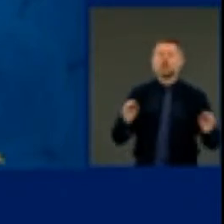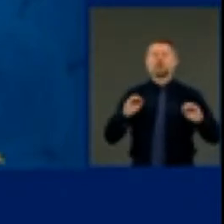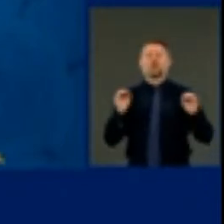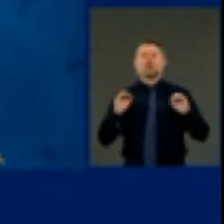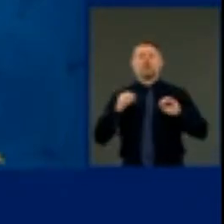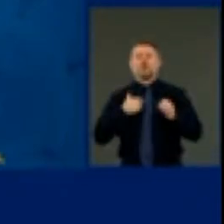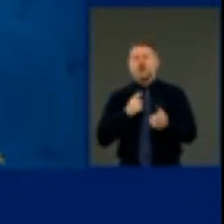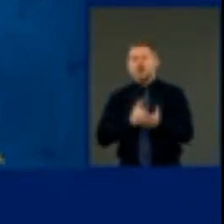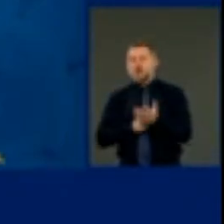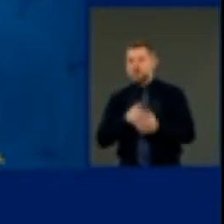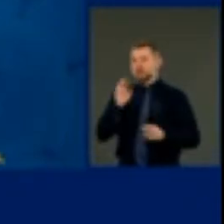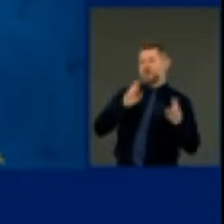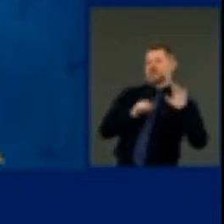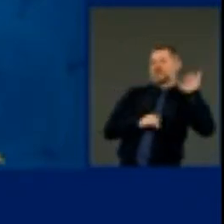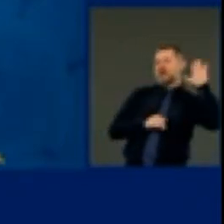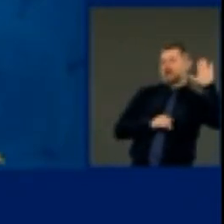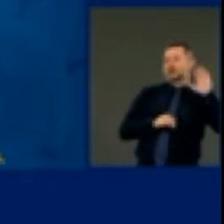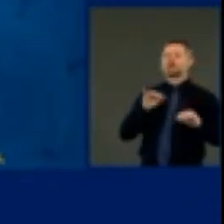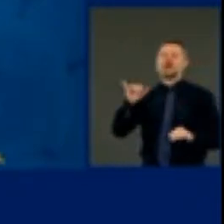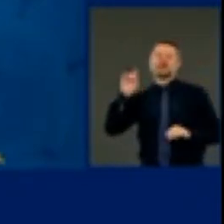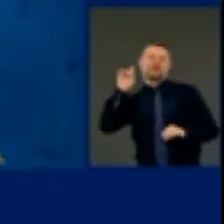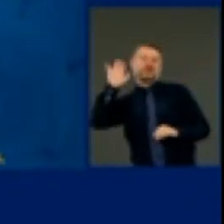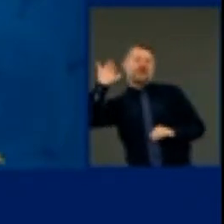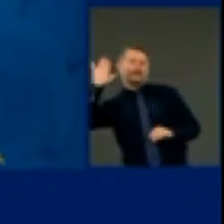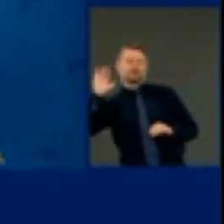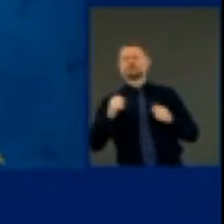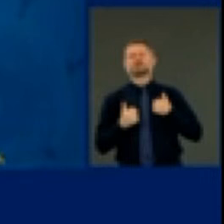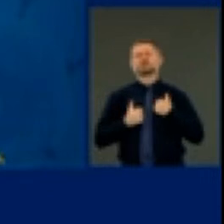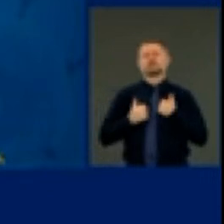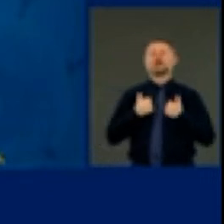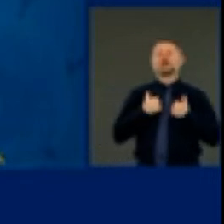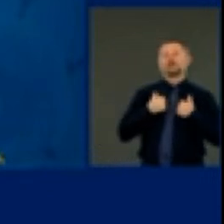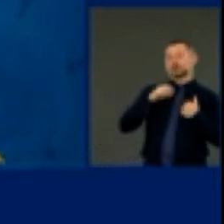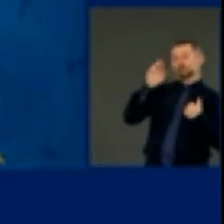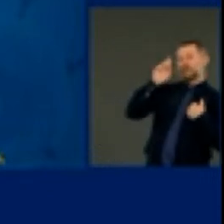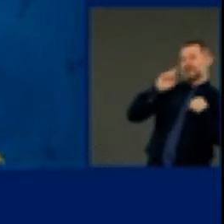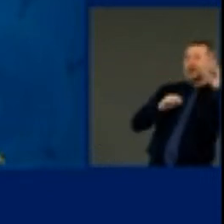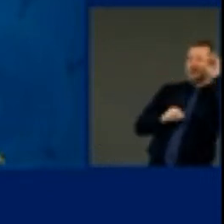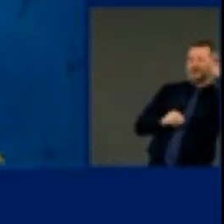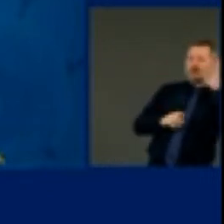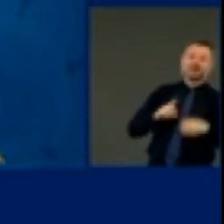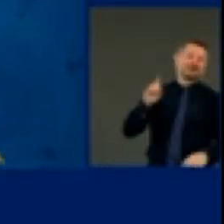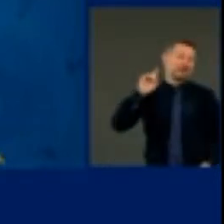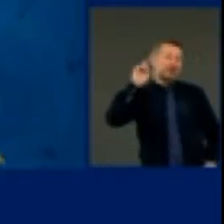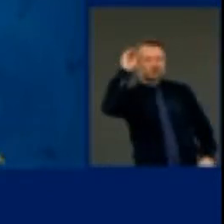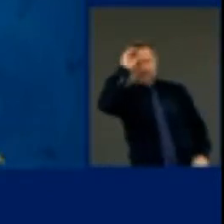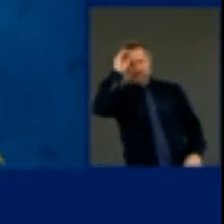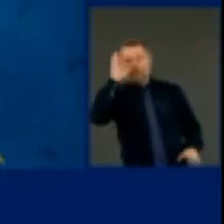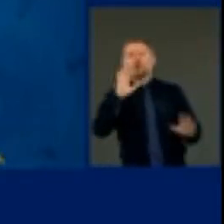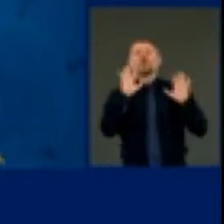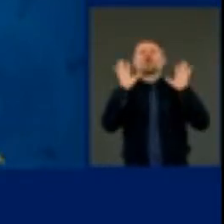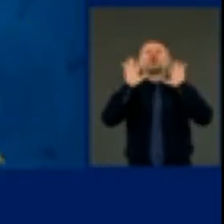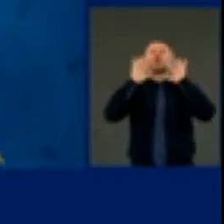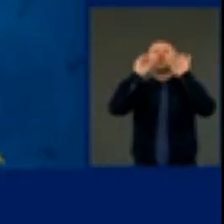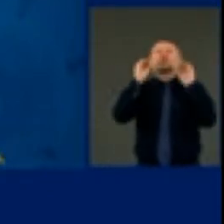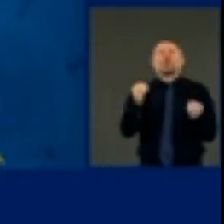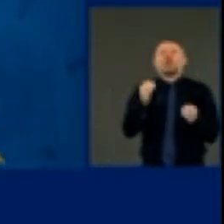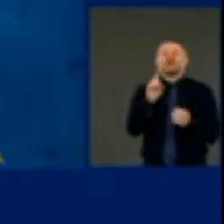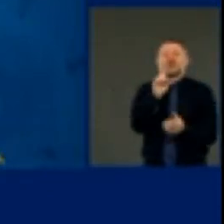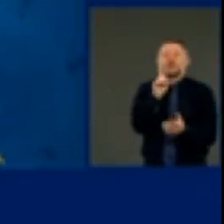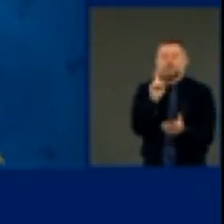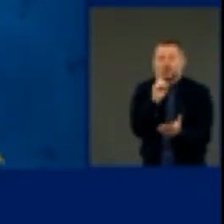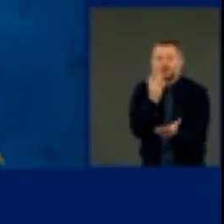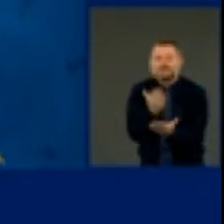just facts. There's Democratic opinion, Republican opinion, but there are no Democratic facts or Republican facts. That is a